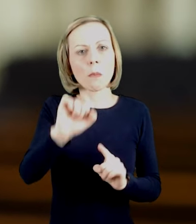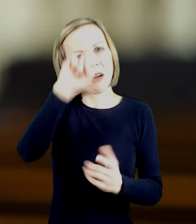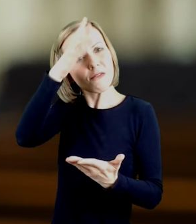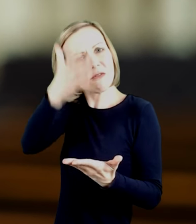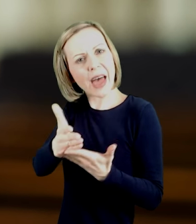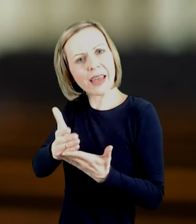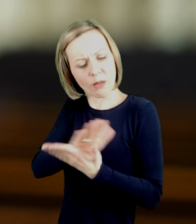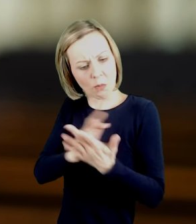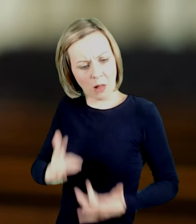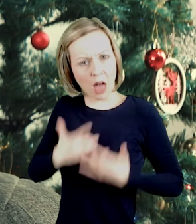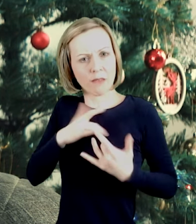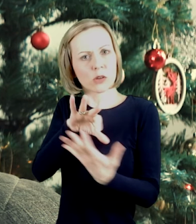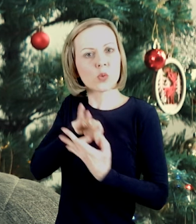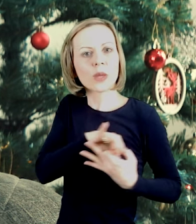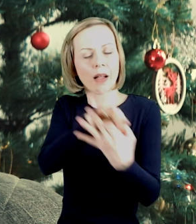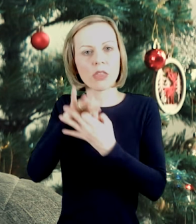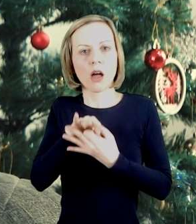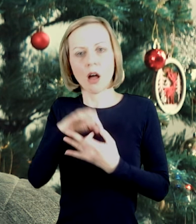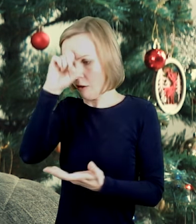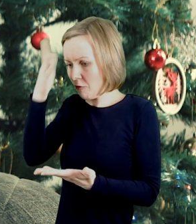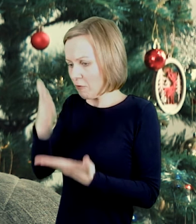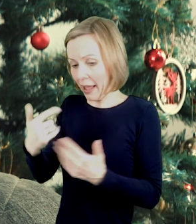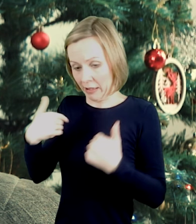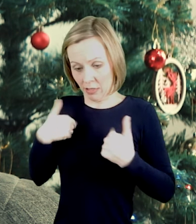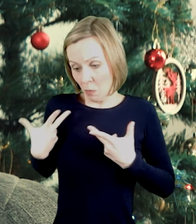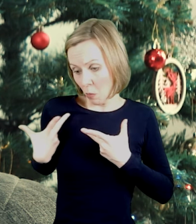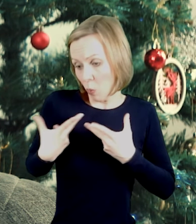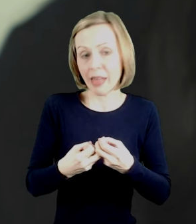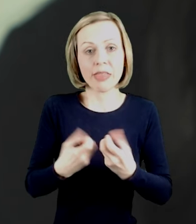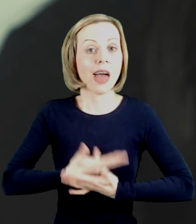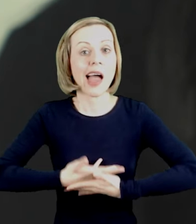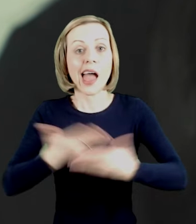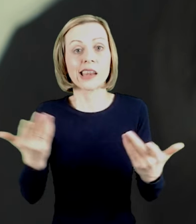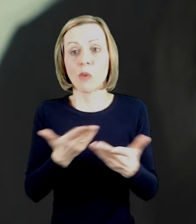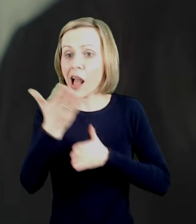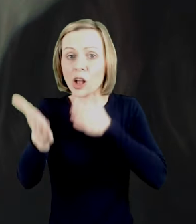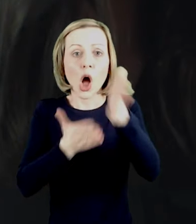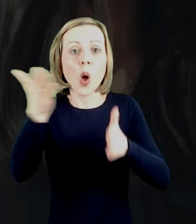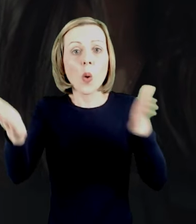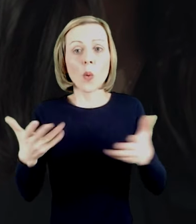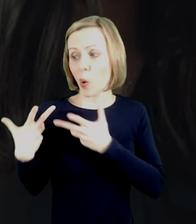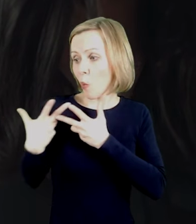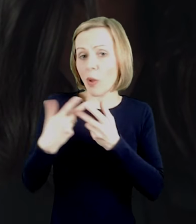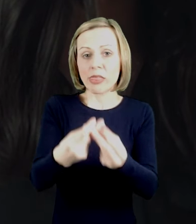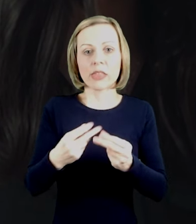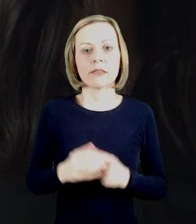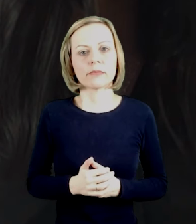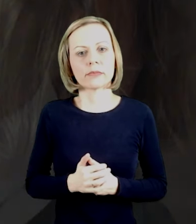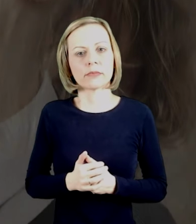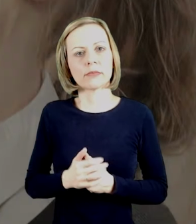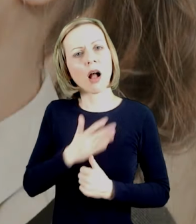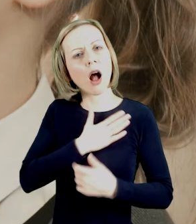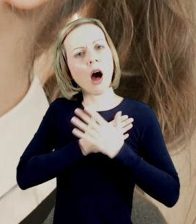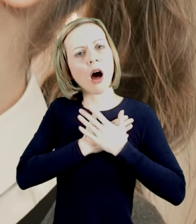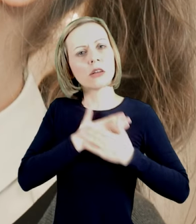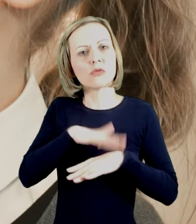life together. And it has travelled with me wherever I was and wherever I was going. The heart